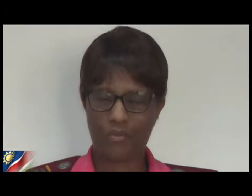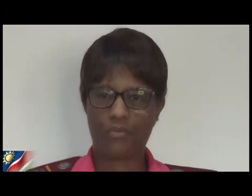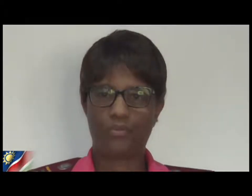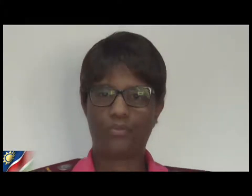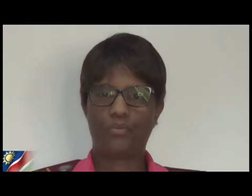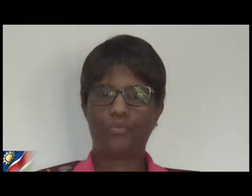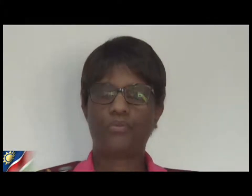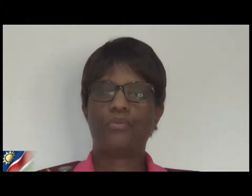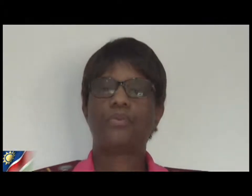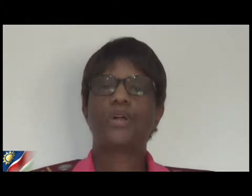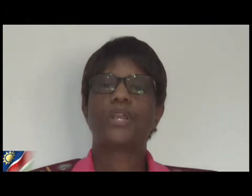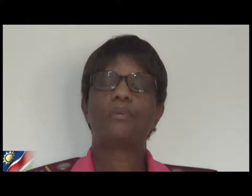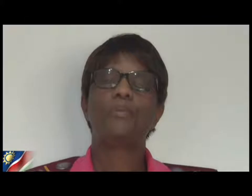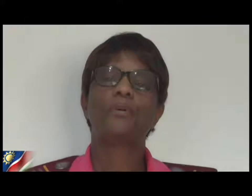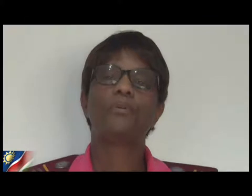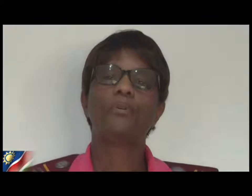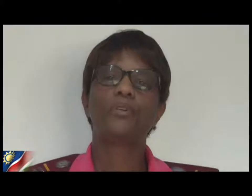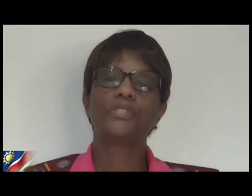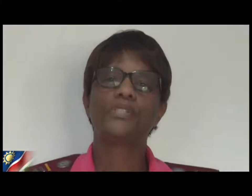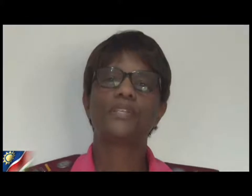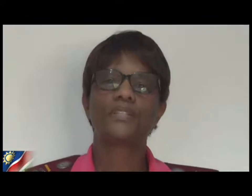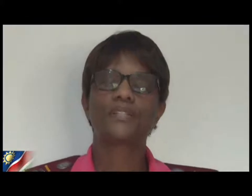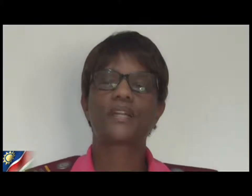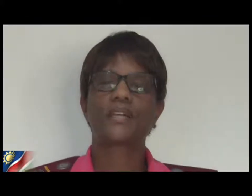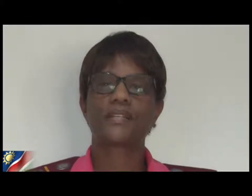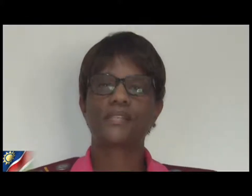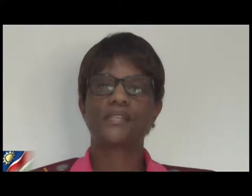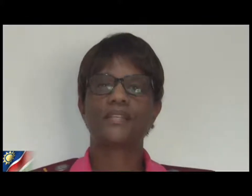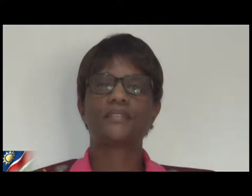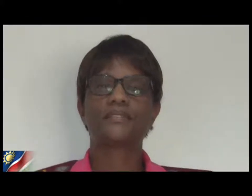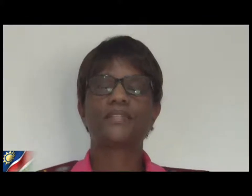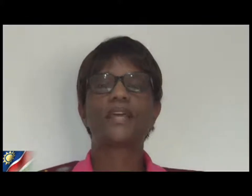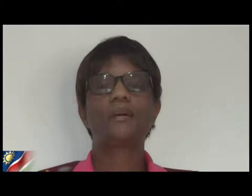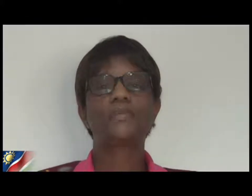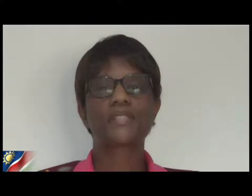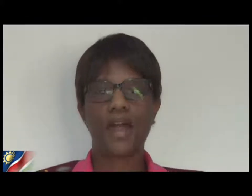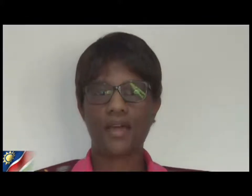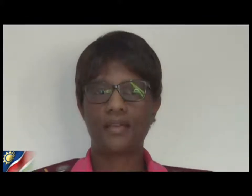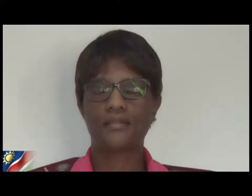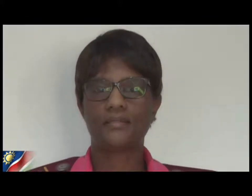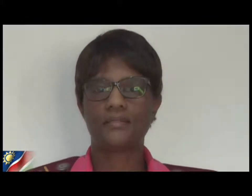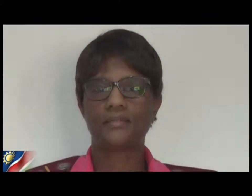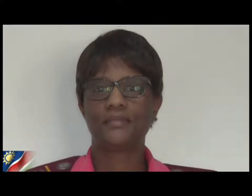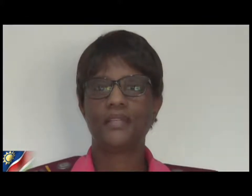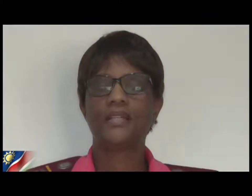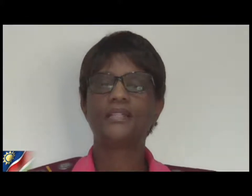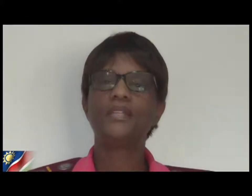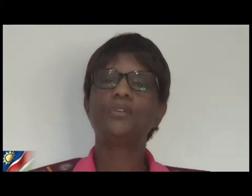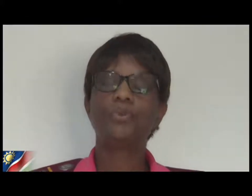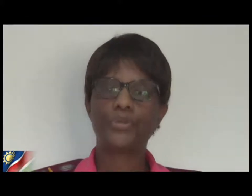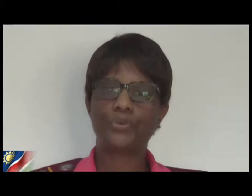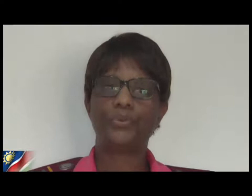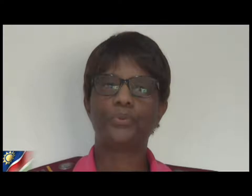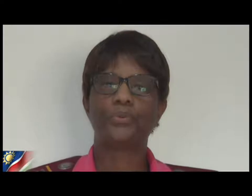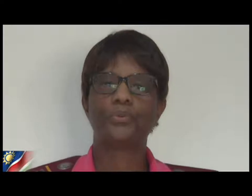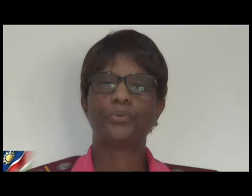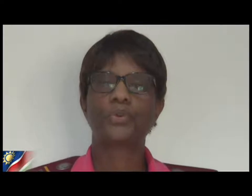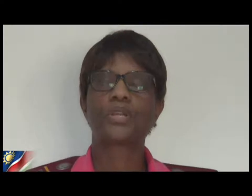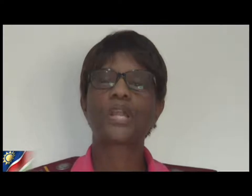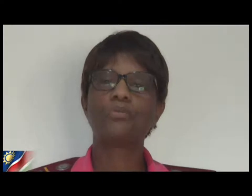ho out? Namibia oncology center, Naragrasisen, I come from na. Ti